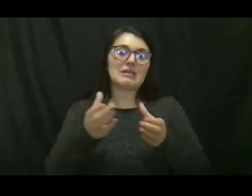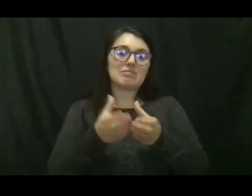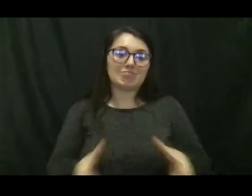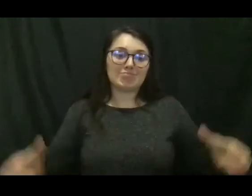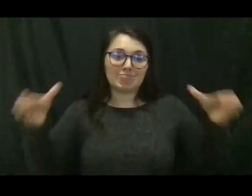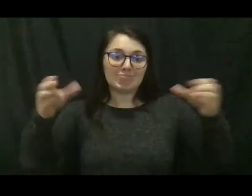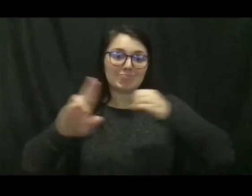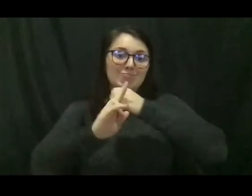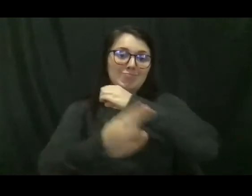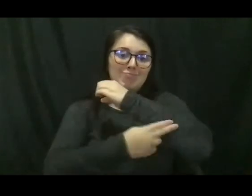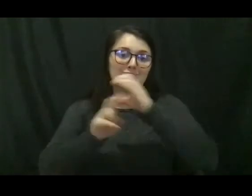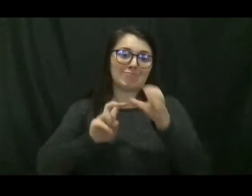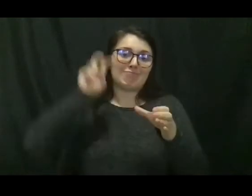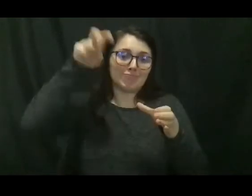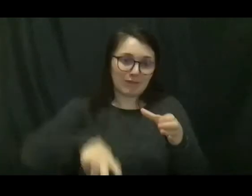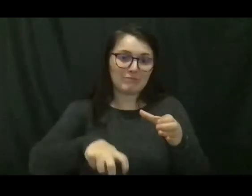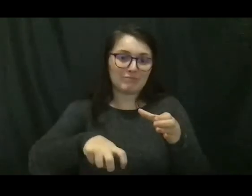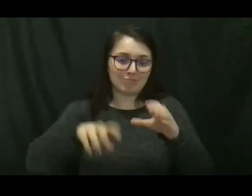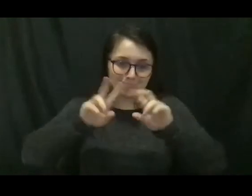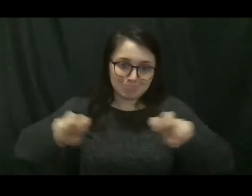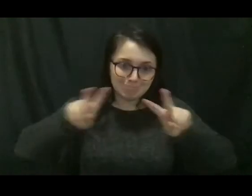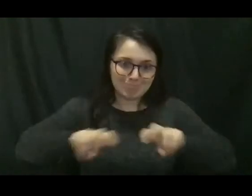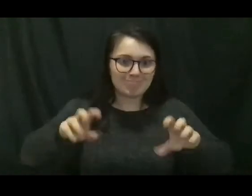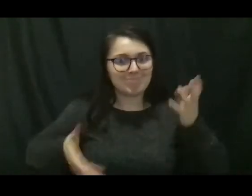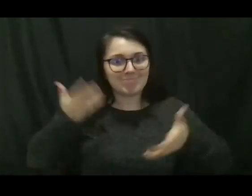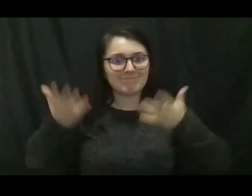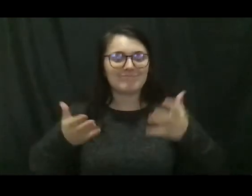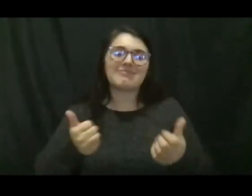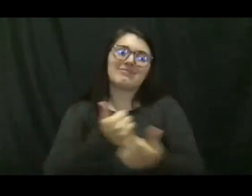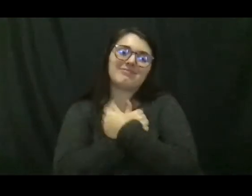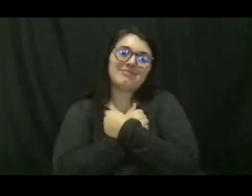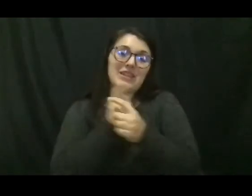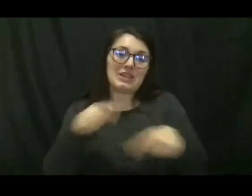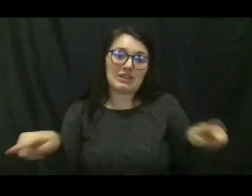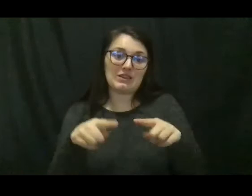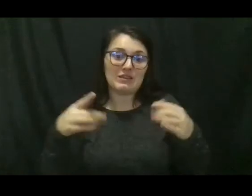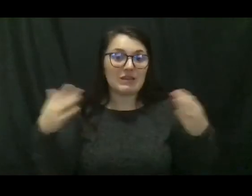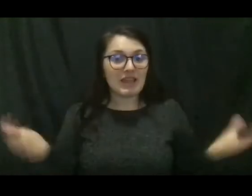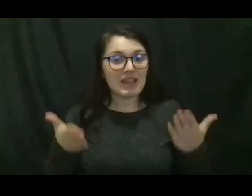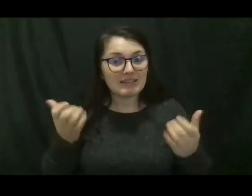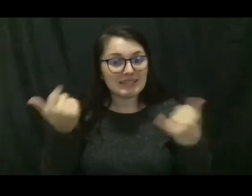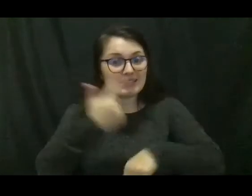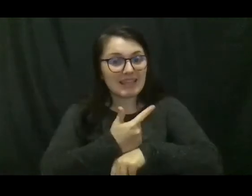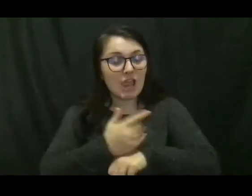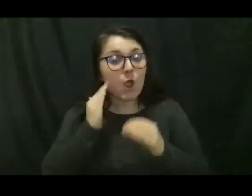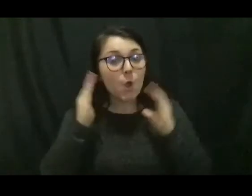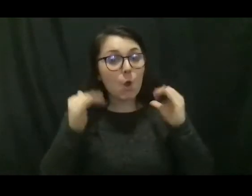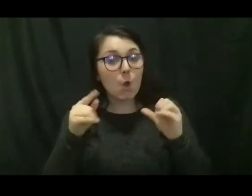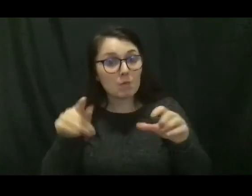you for being here today. It was awesome to have you along. I hope that you can make it down to Bring for your next project with your